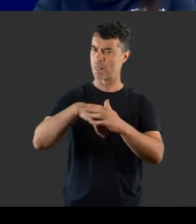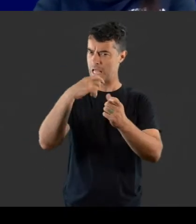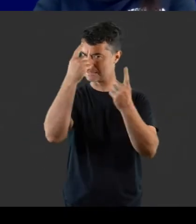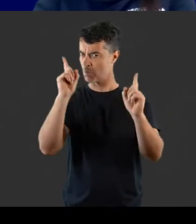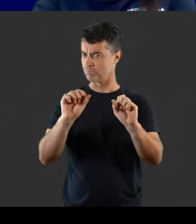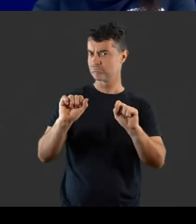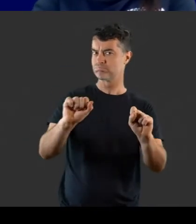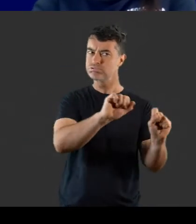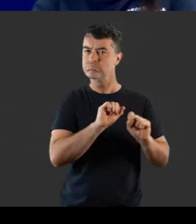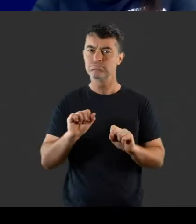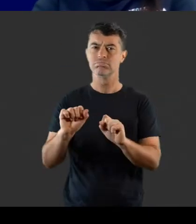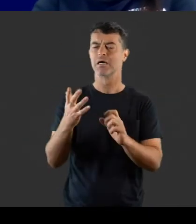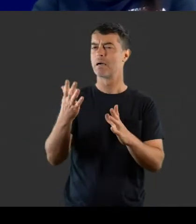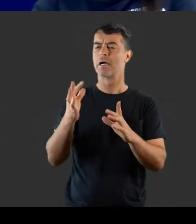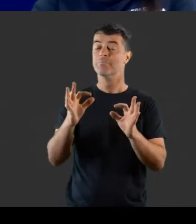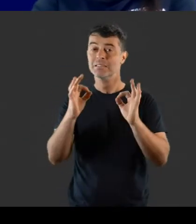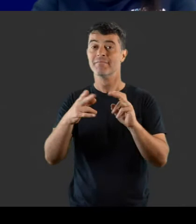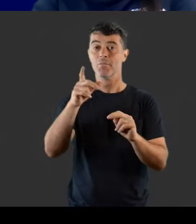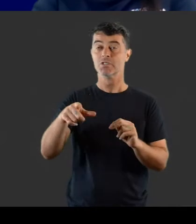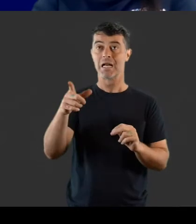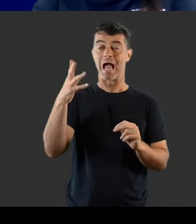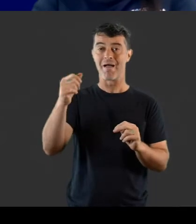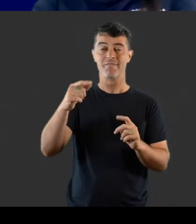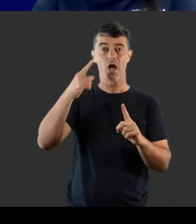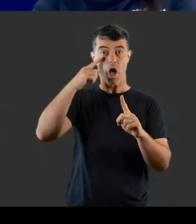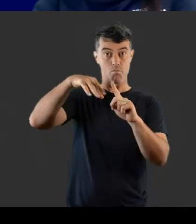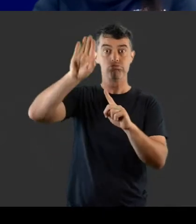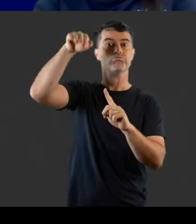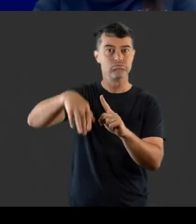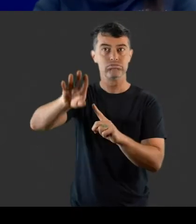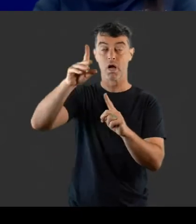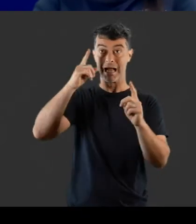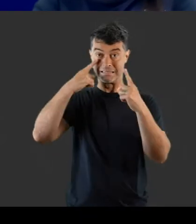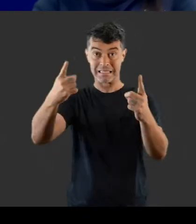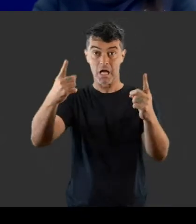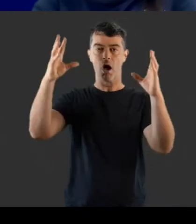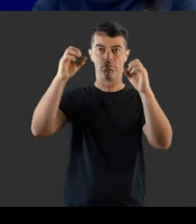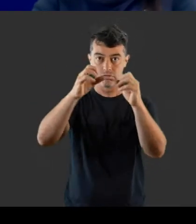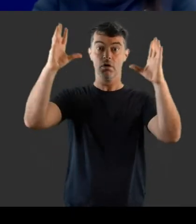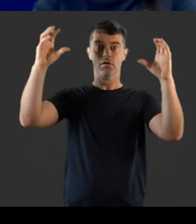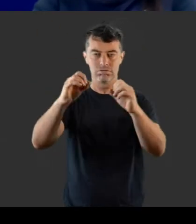be understood, particularly if it is a fluctuating or progressive condition.